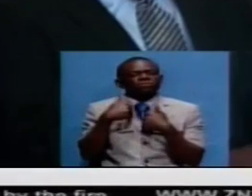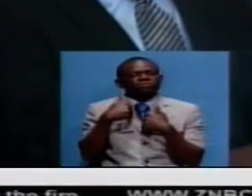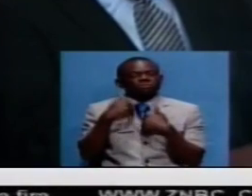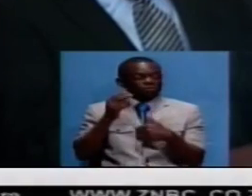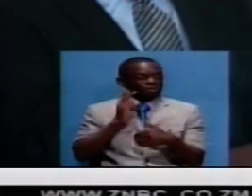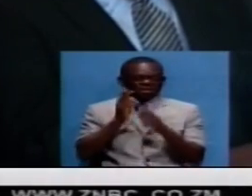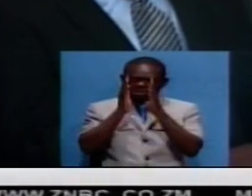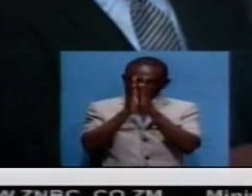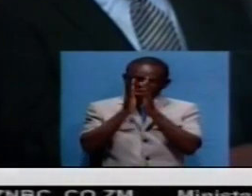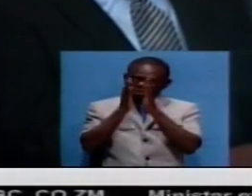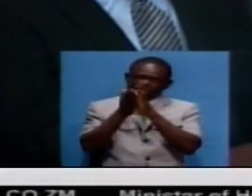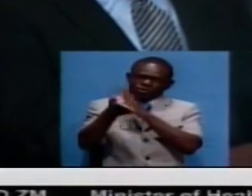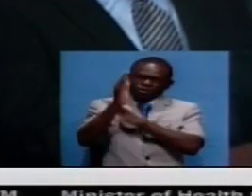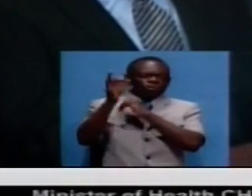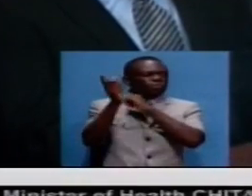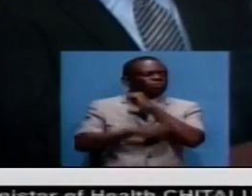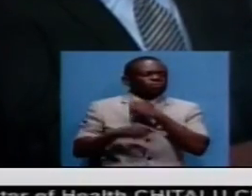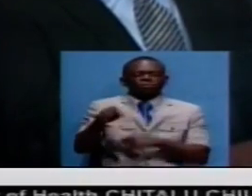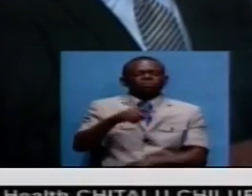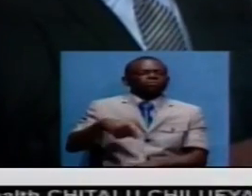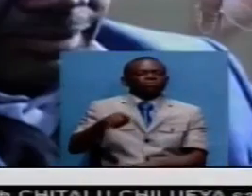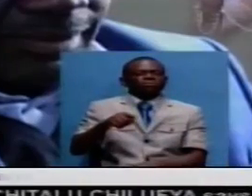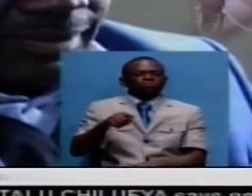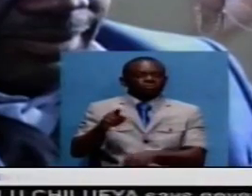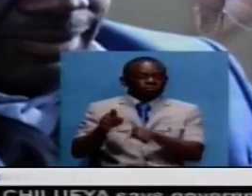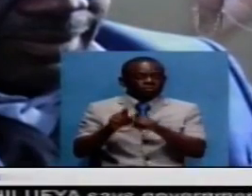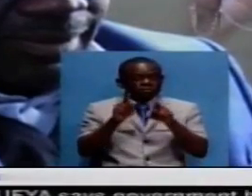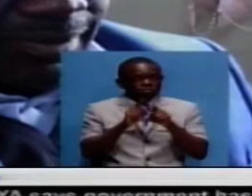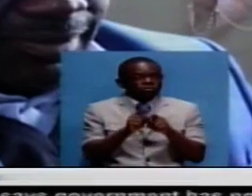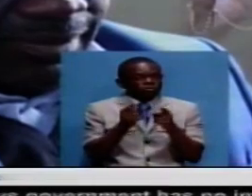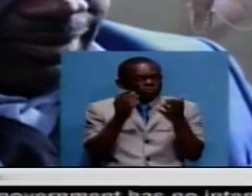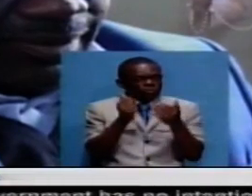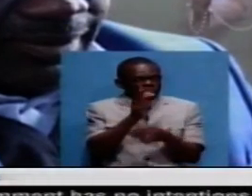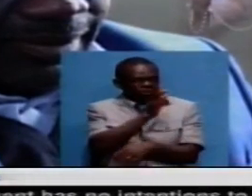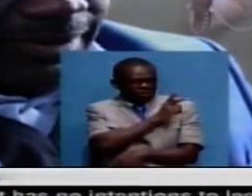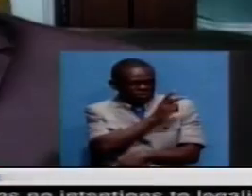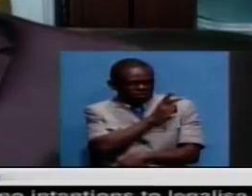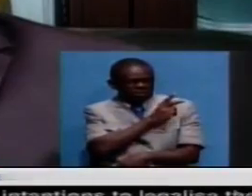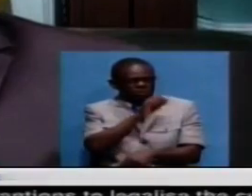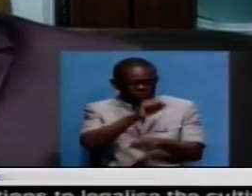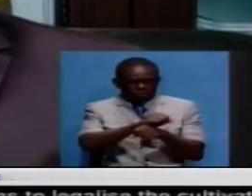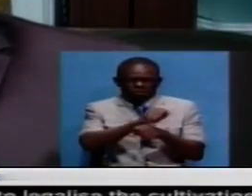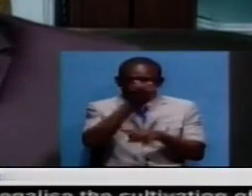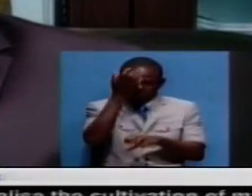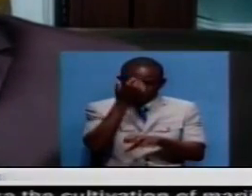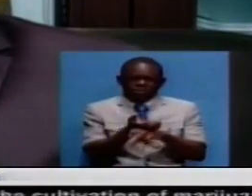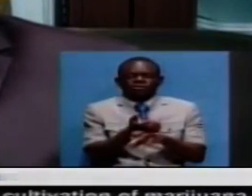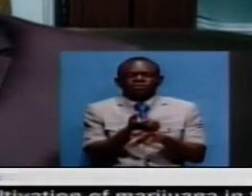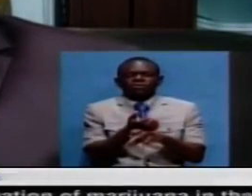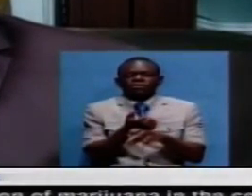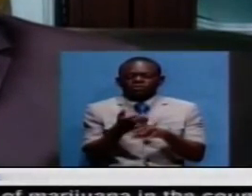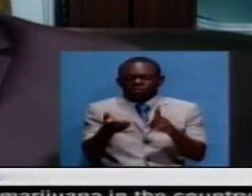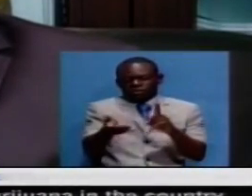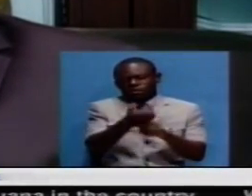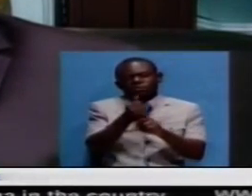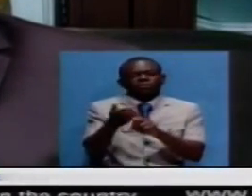and also that our security wings pull up their success to ensure that these people are brought